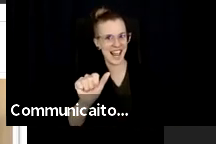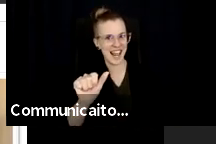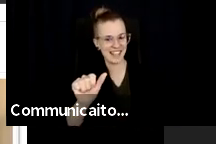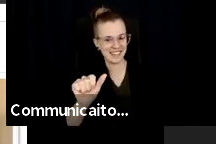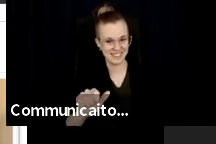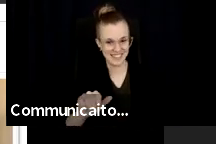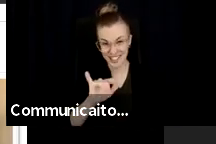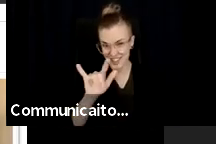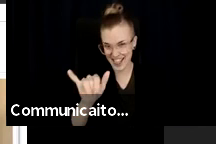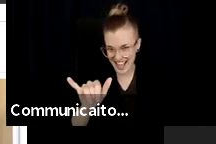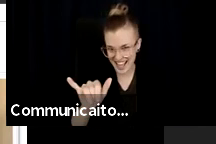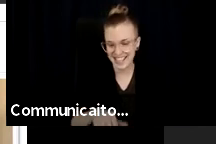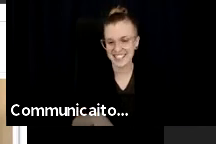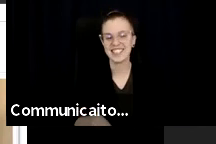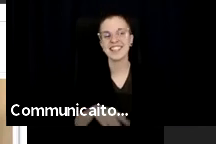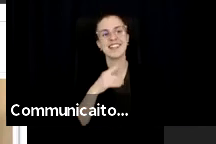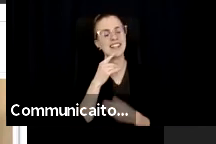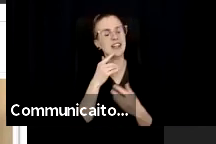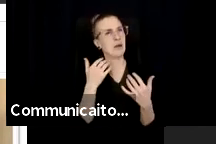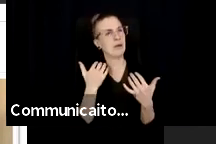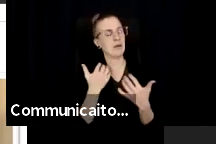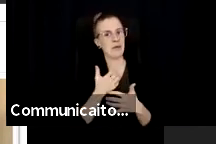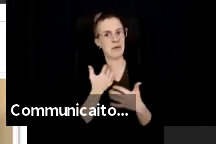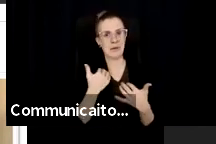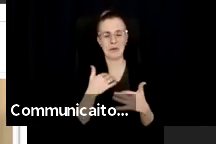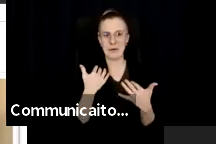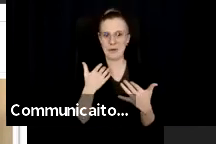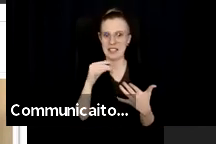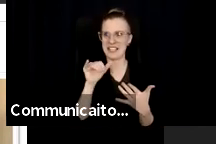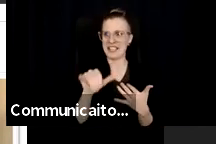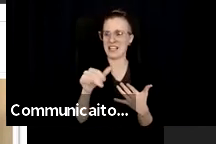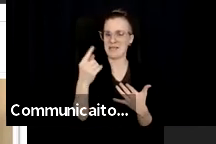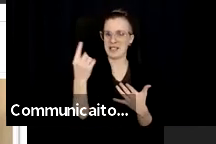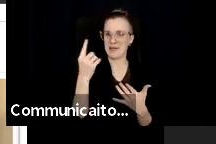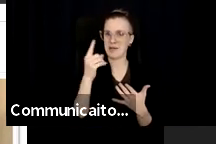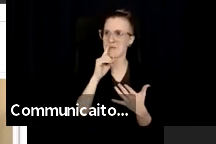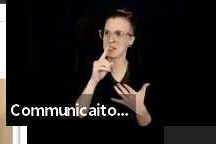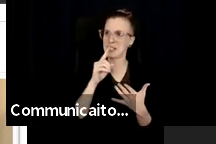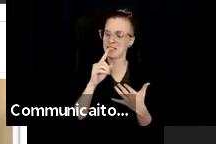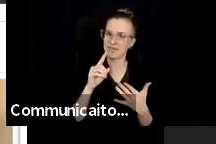July. It has been something that has opened up opportunity,